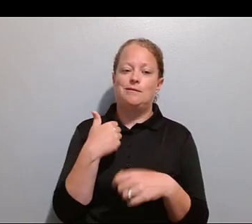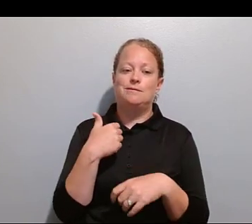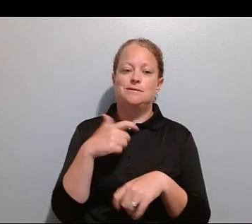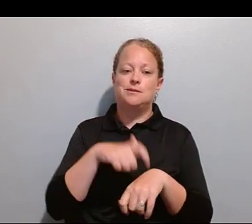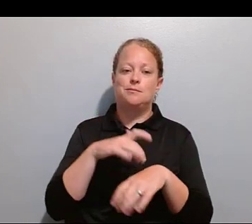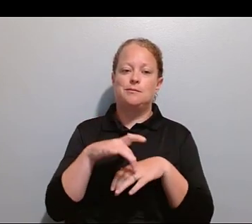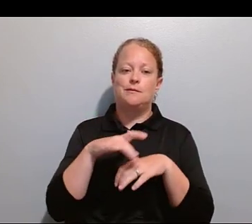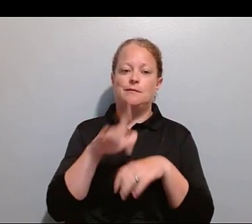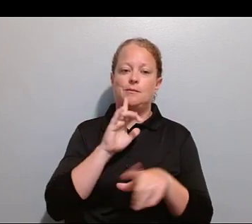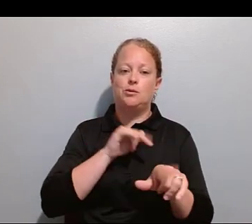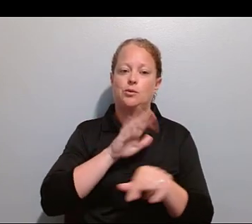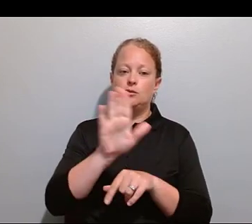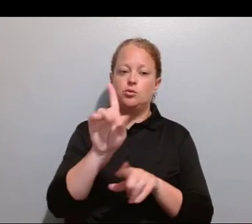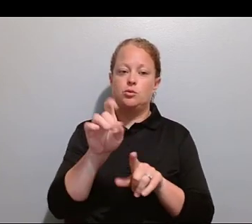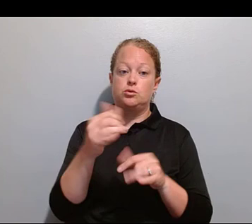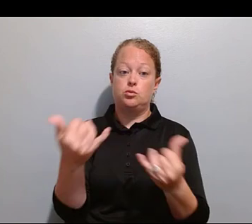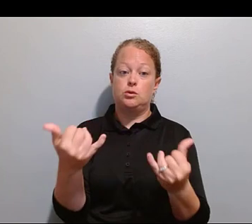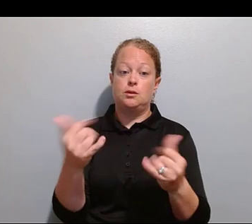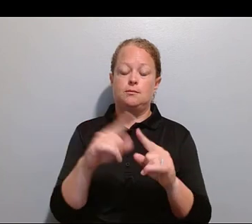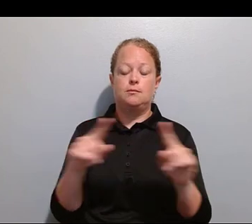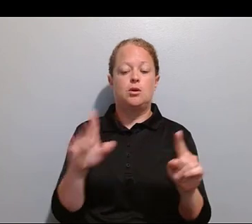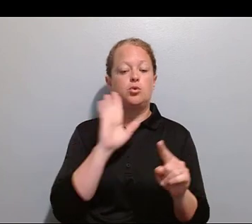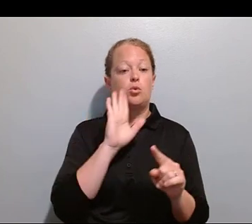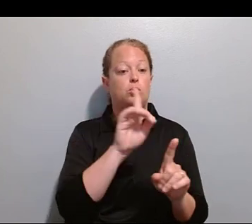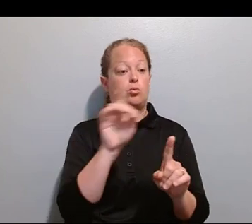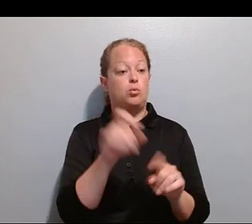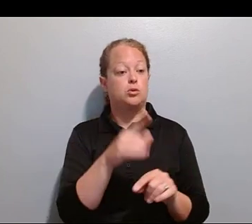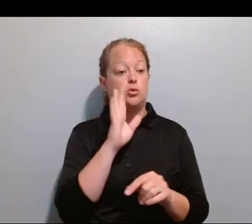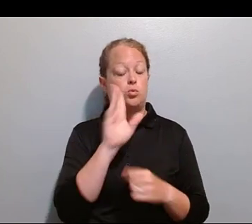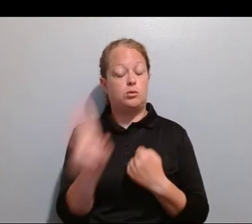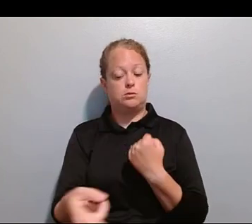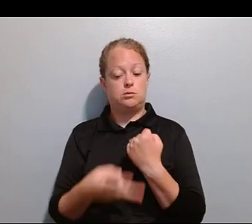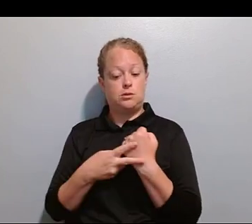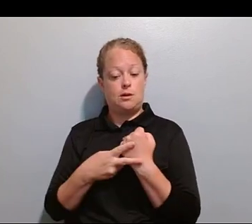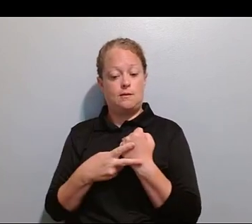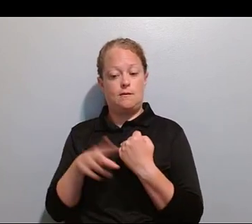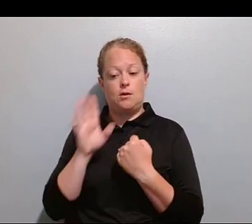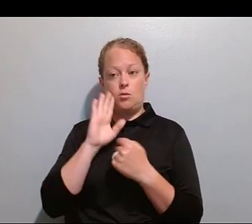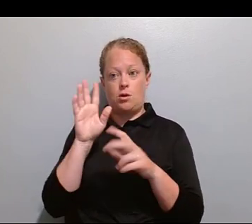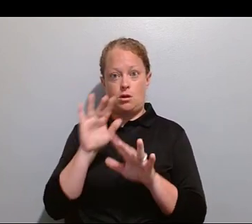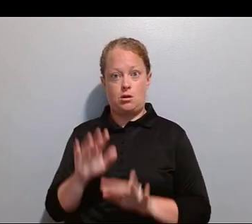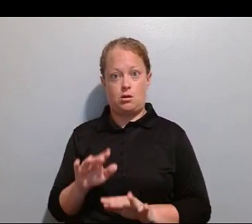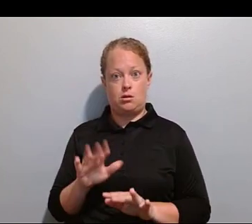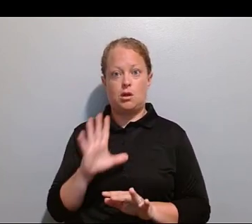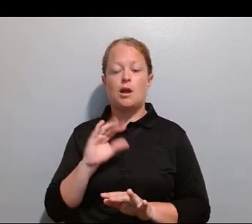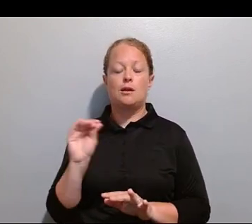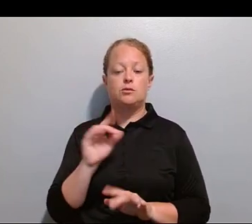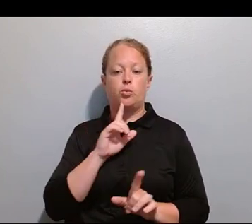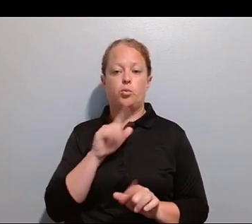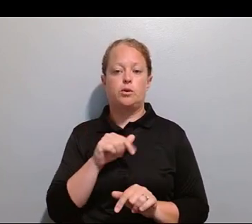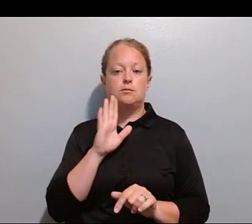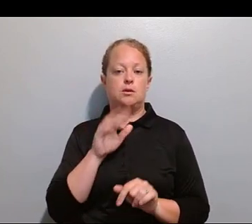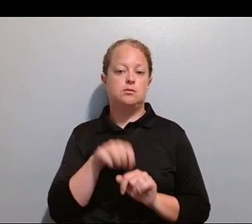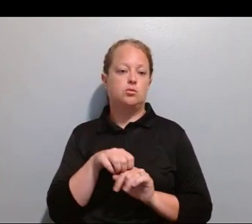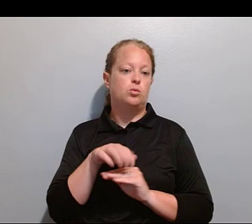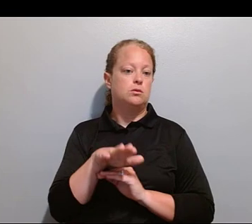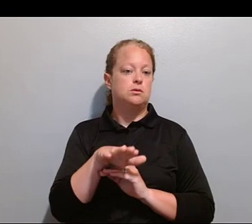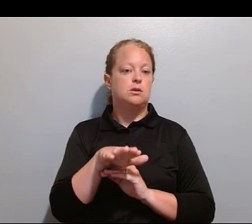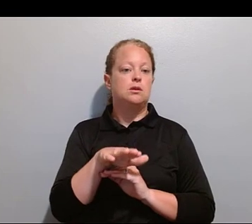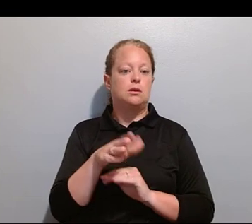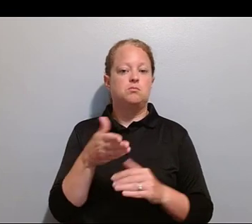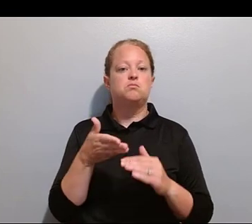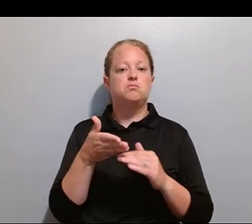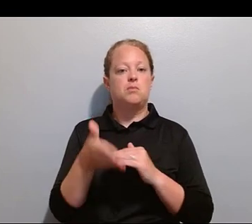today. However, we will collect your questions and comments and we will transmit your responses, after the